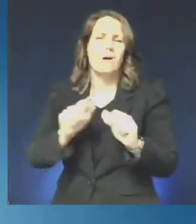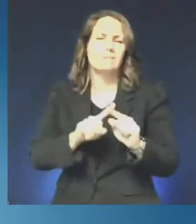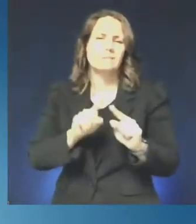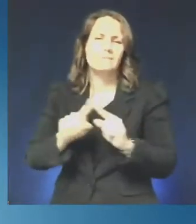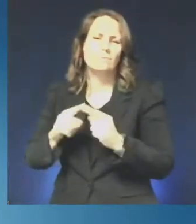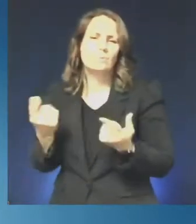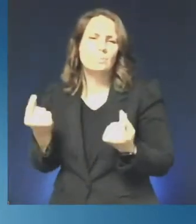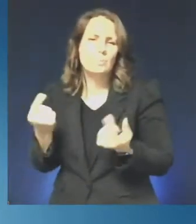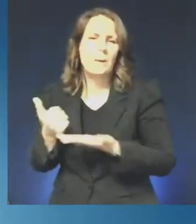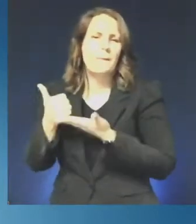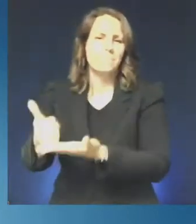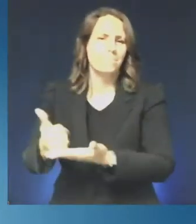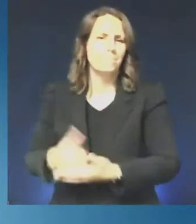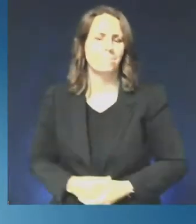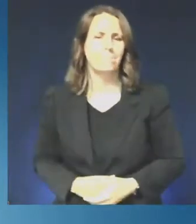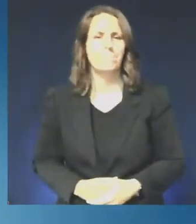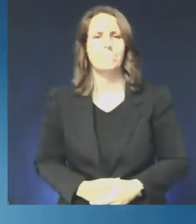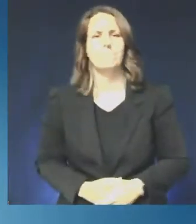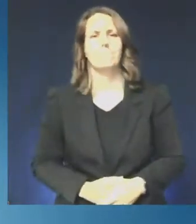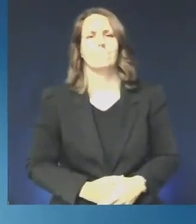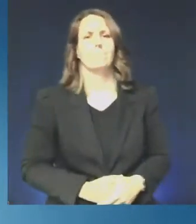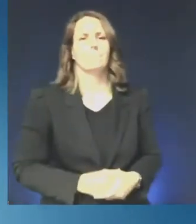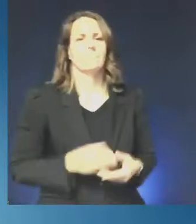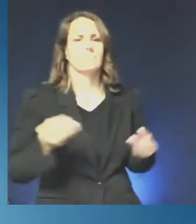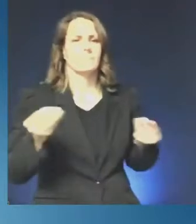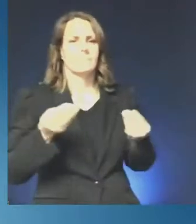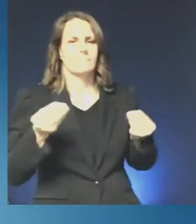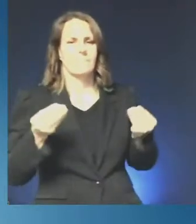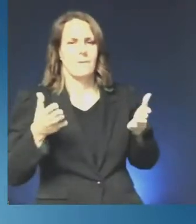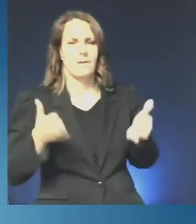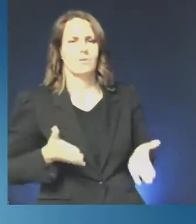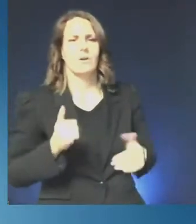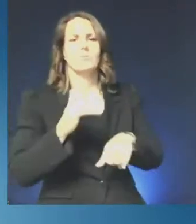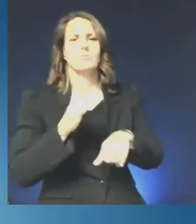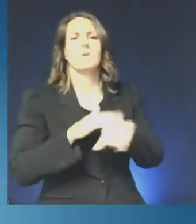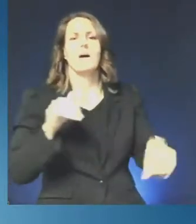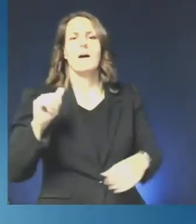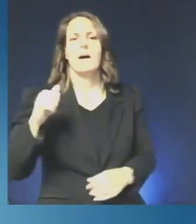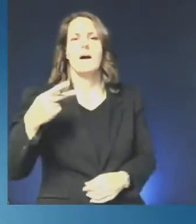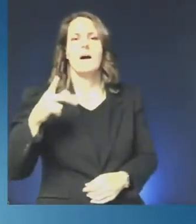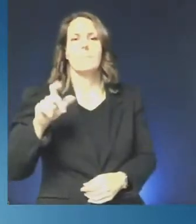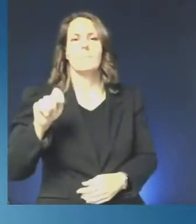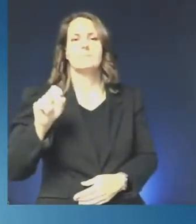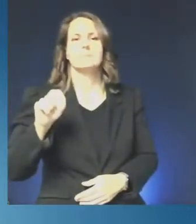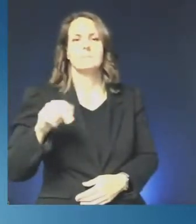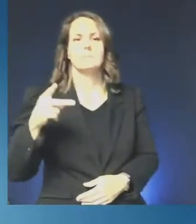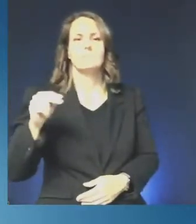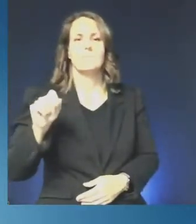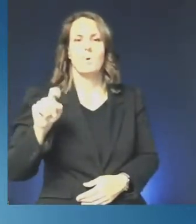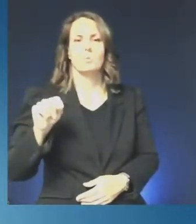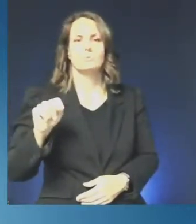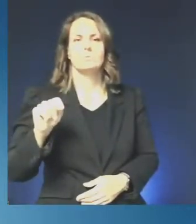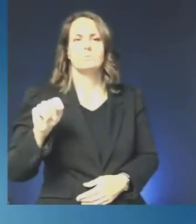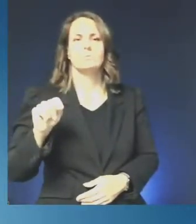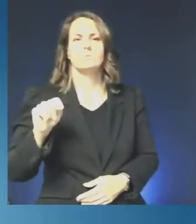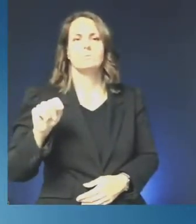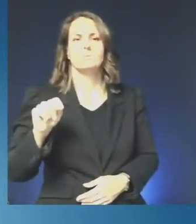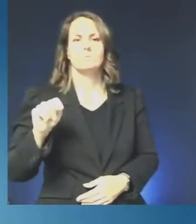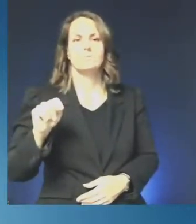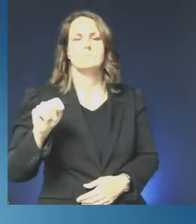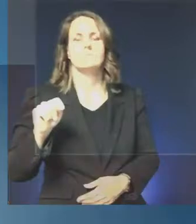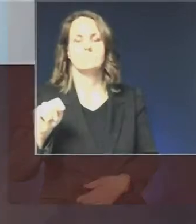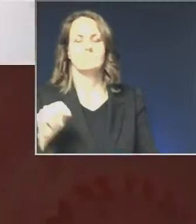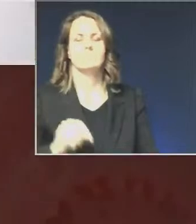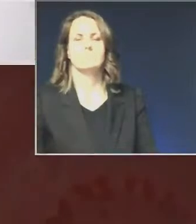Hi, thank you. Governor Evers, I know things have changed in the legal landscape since last year at this time, but I do just have to